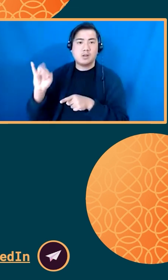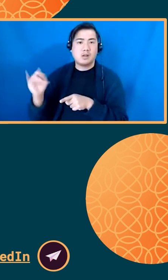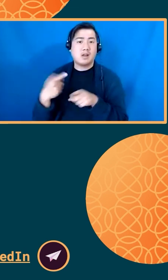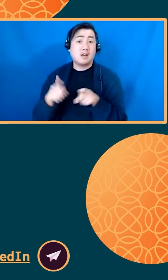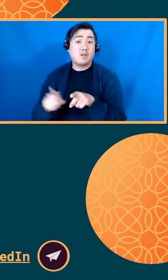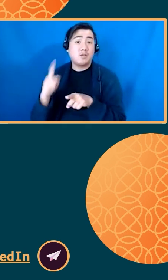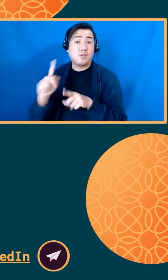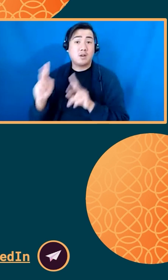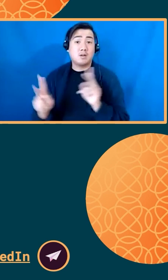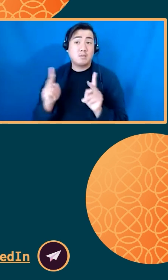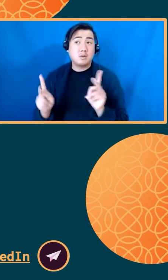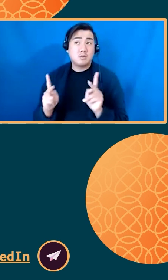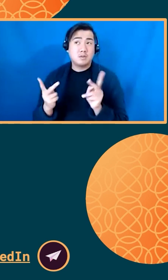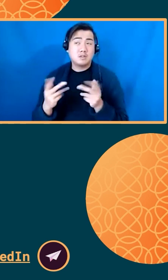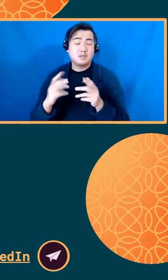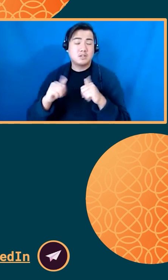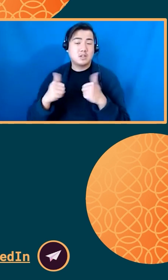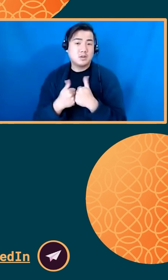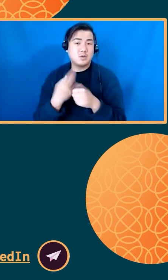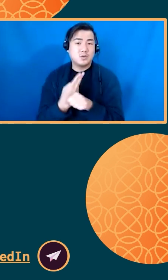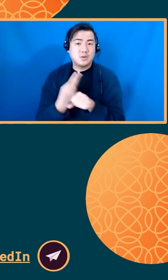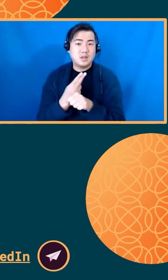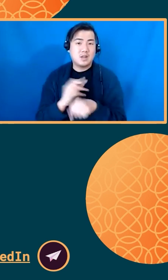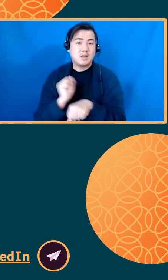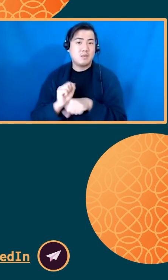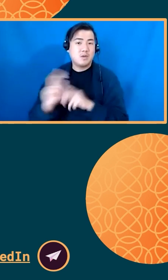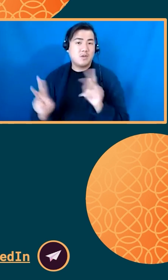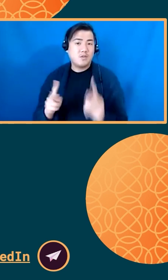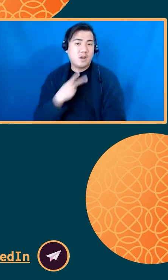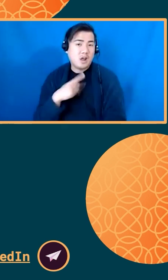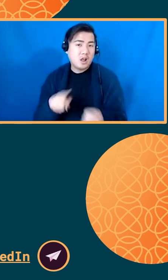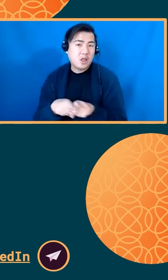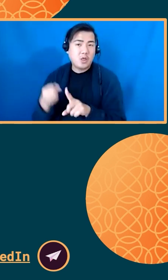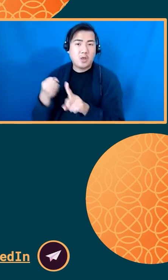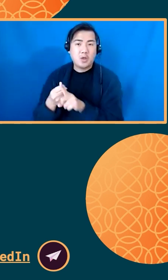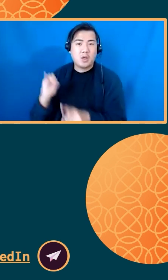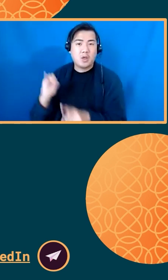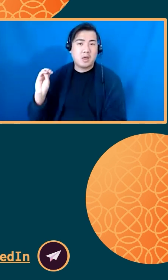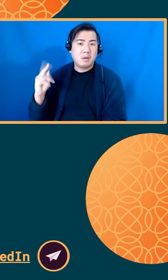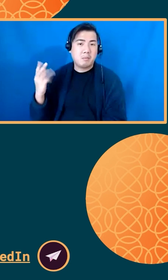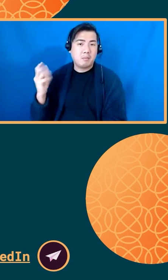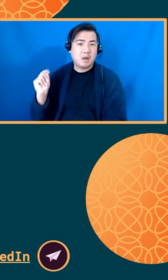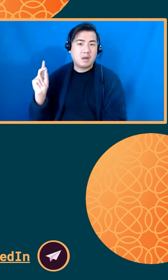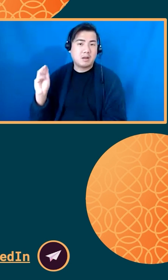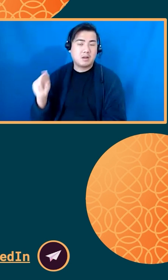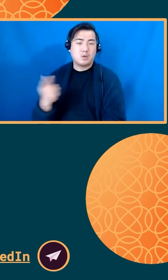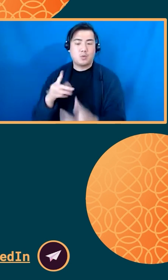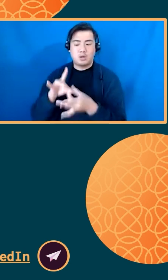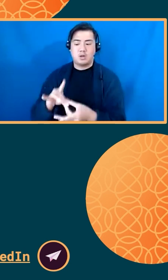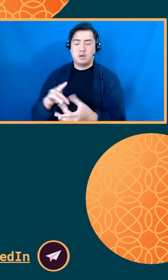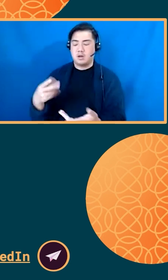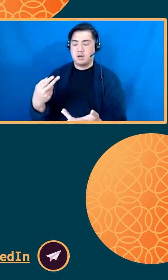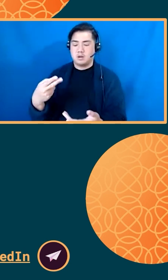people challenges using real-time employee voice and impact data, grounded in human-centered design.